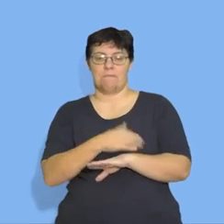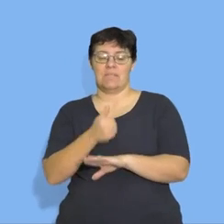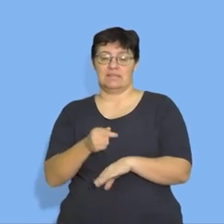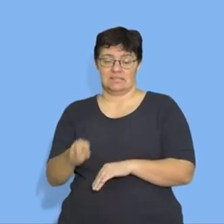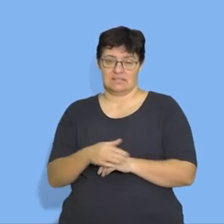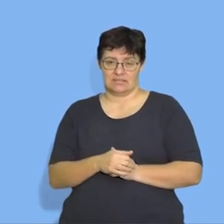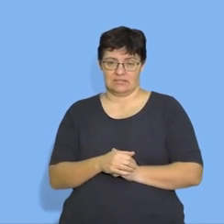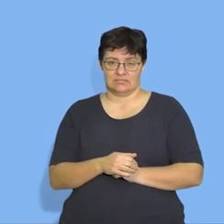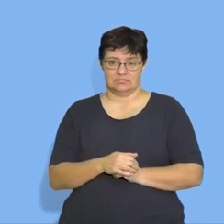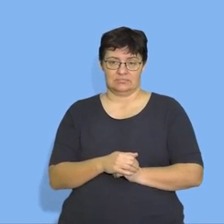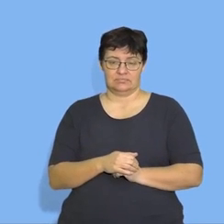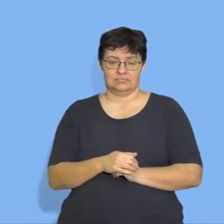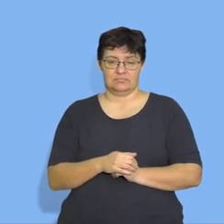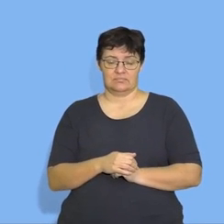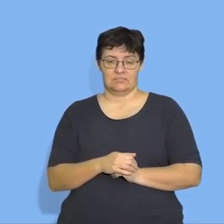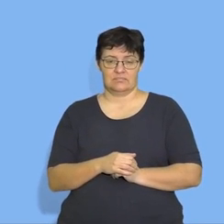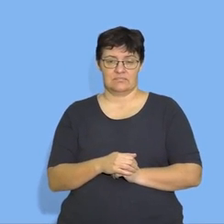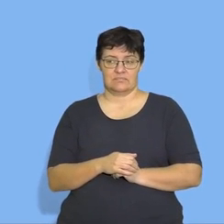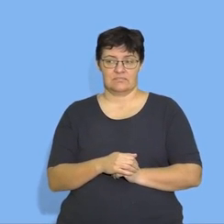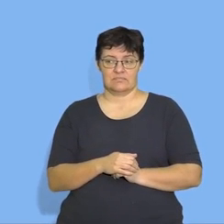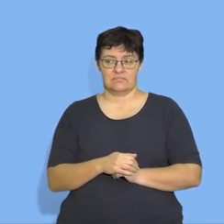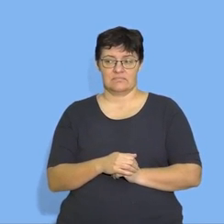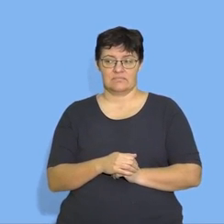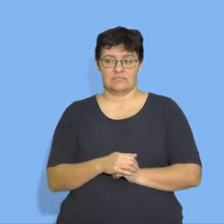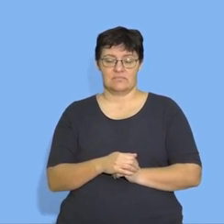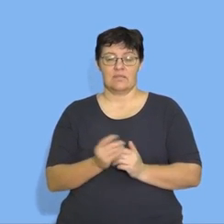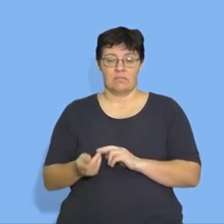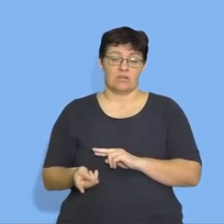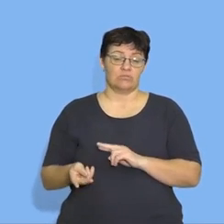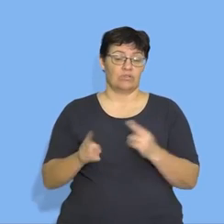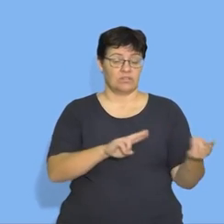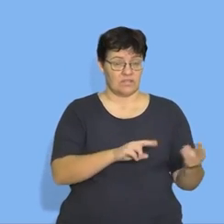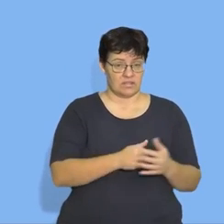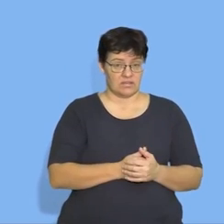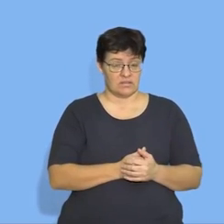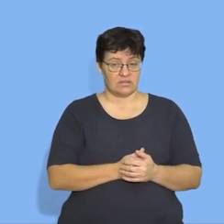this is a proton acceptor. So the transfer of,